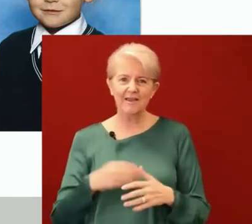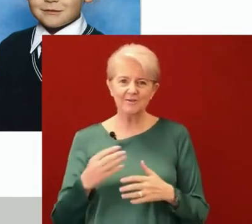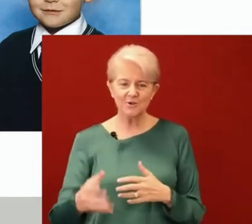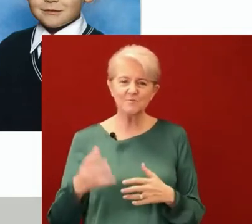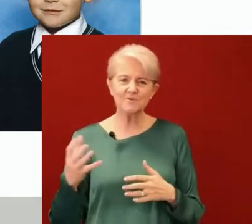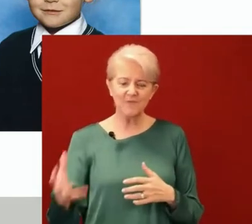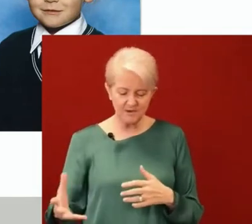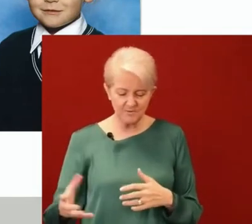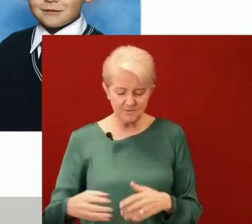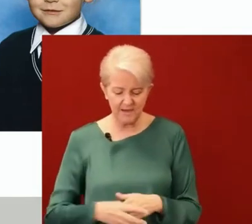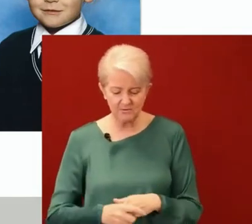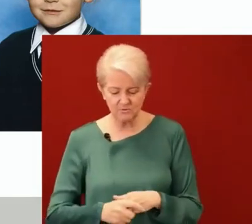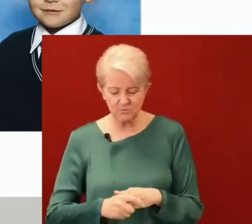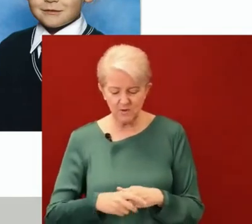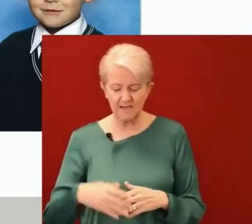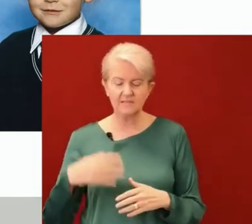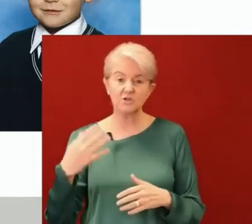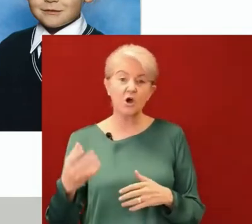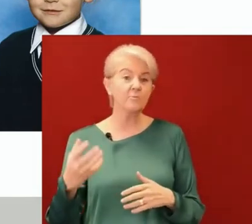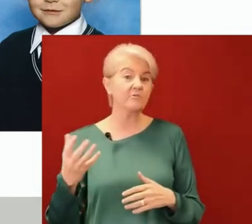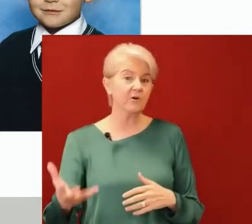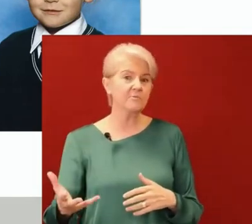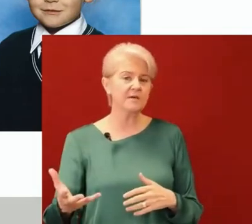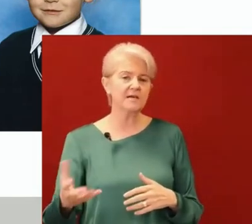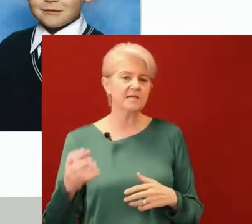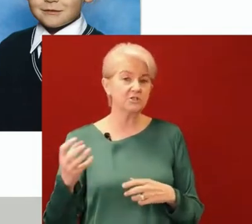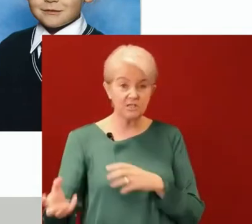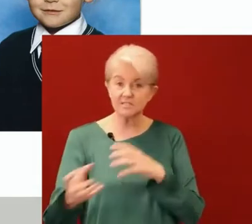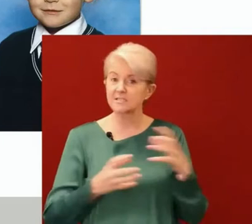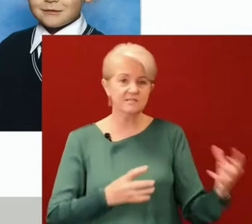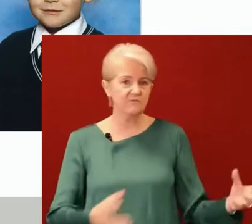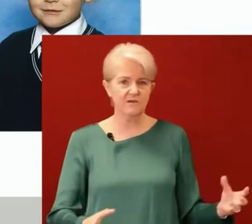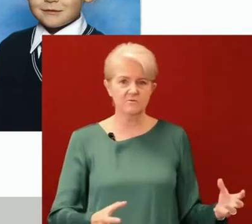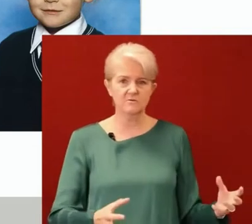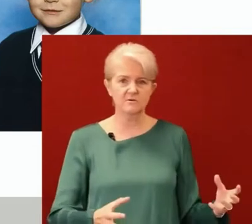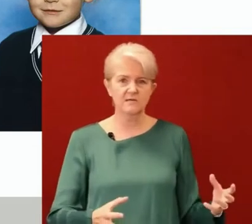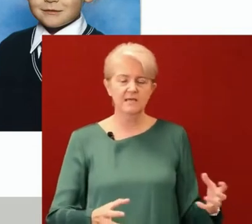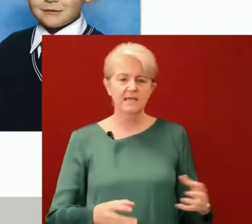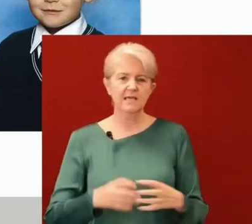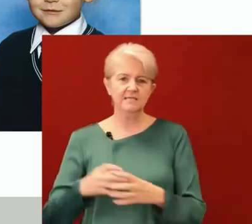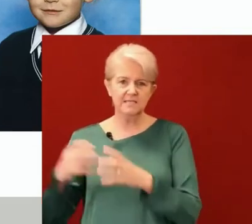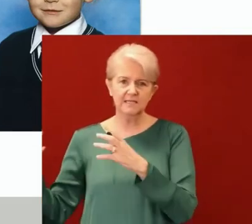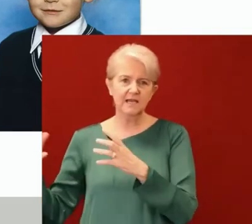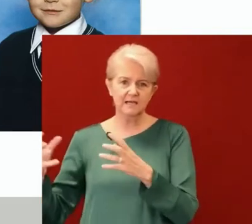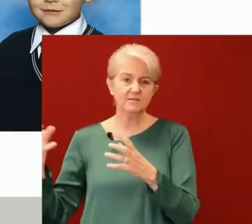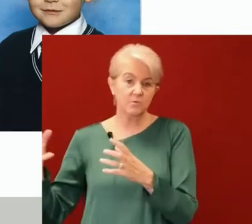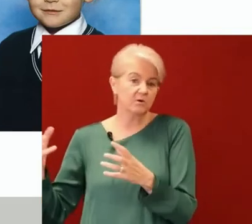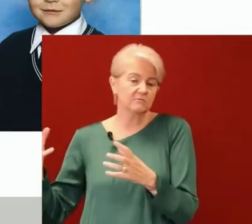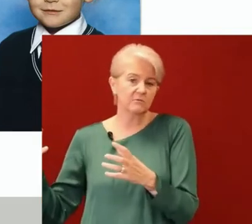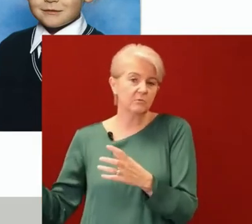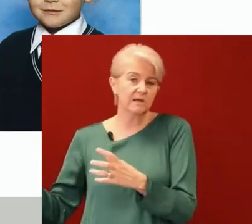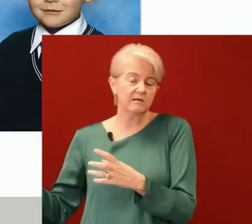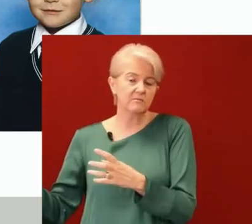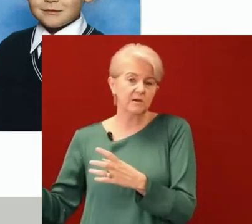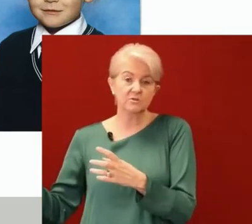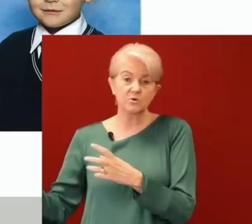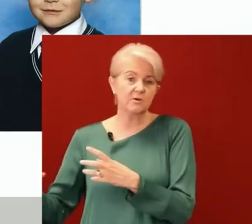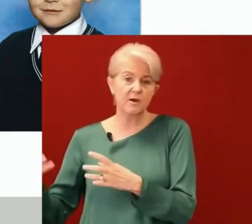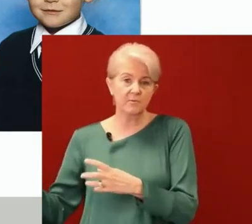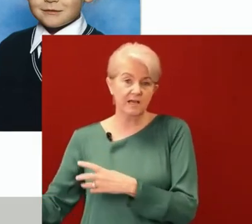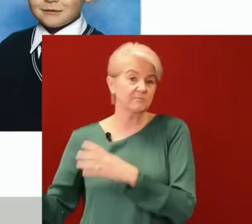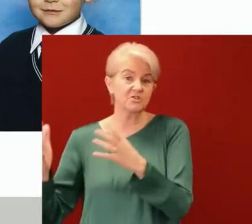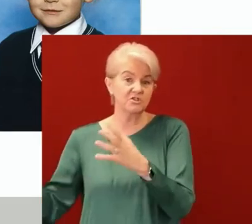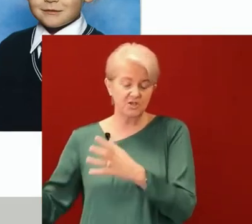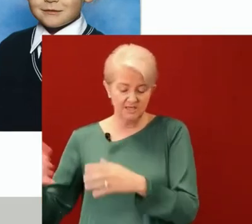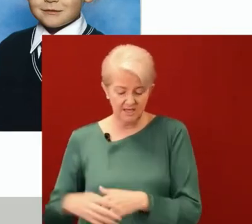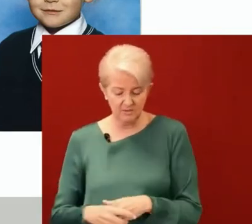now, in terms of equity battles, the one against homophobia is just as difficult in as what we are talking